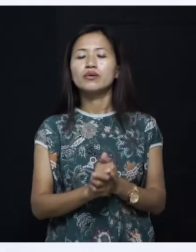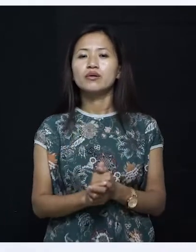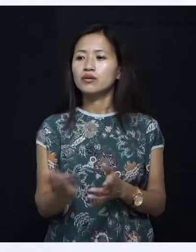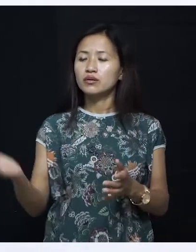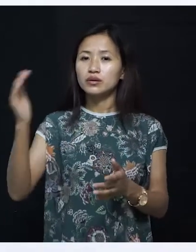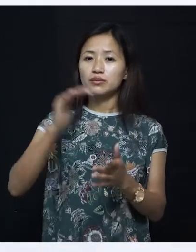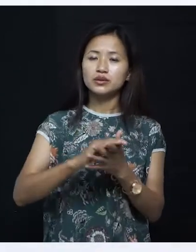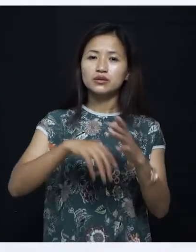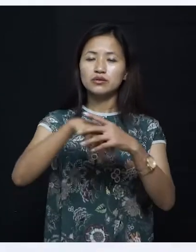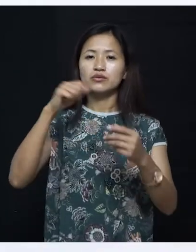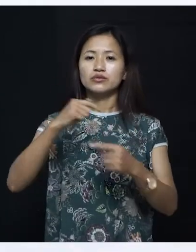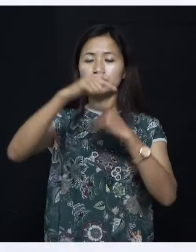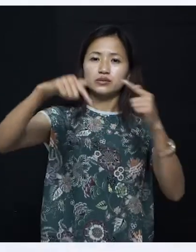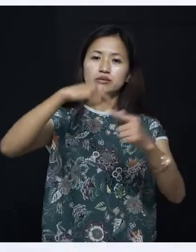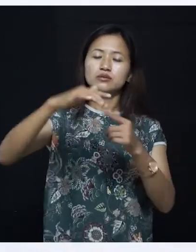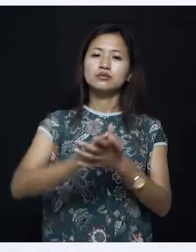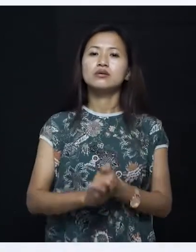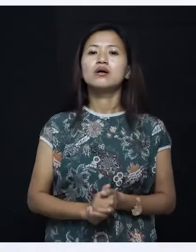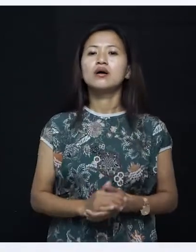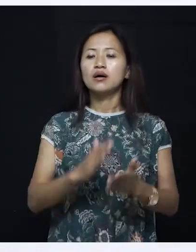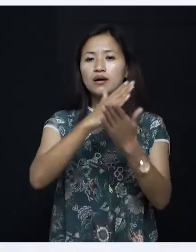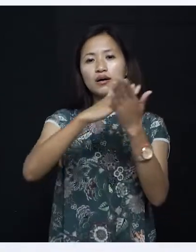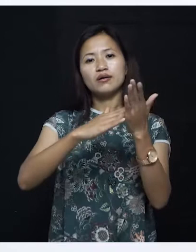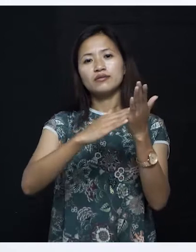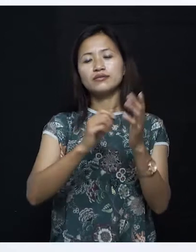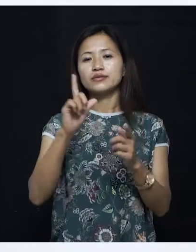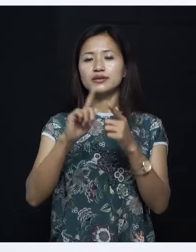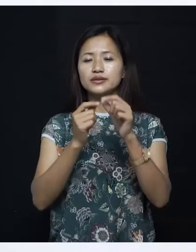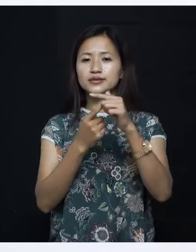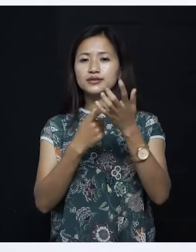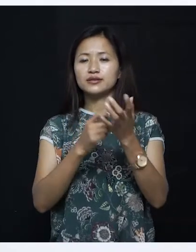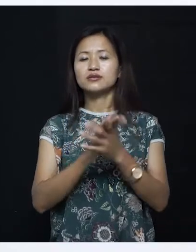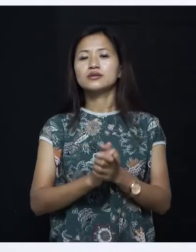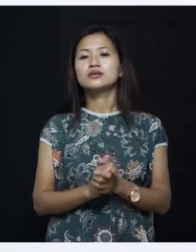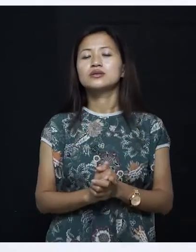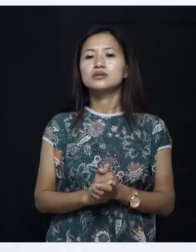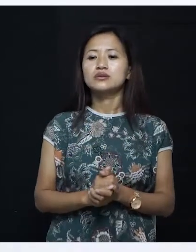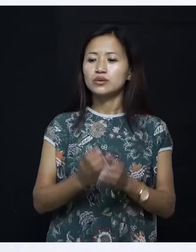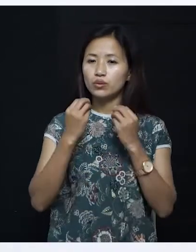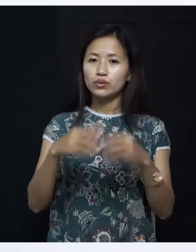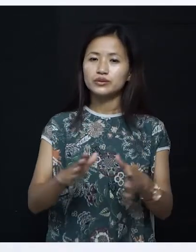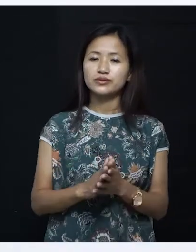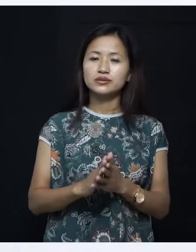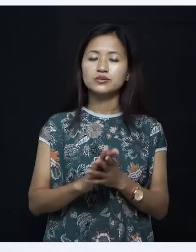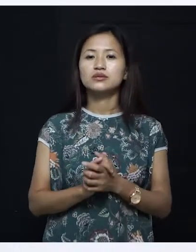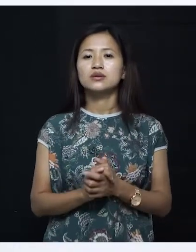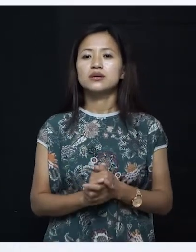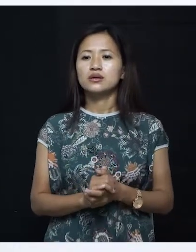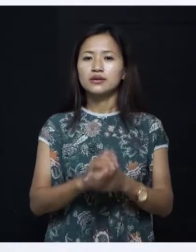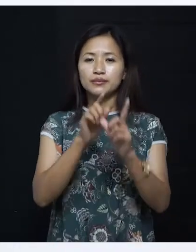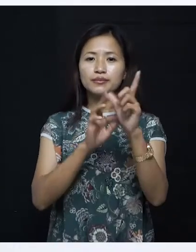are coming out from the industry, okay, so half liter of waste water discharged, okay,